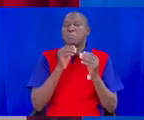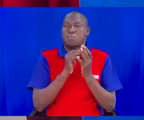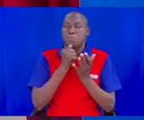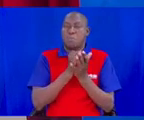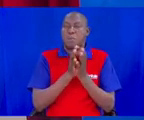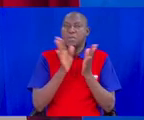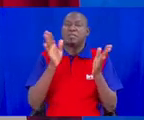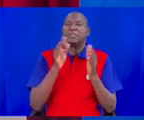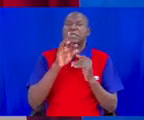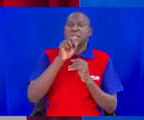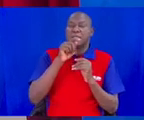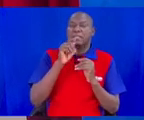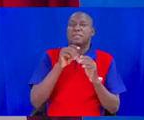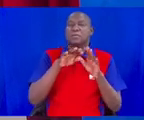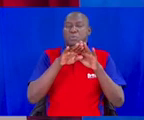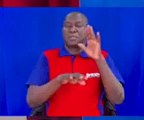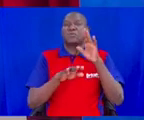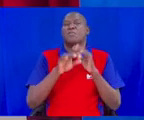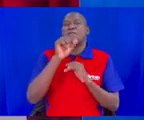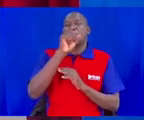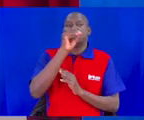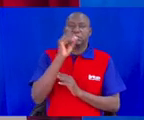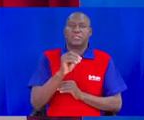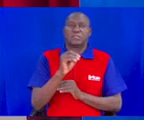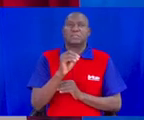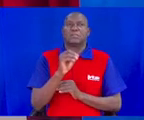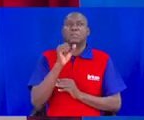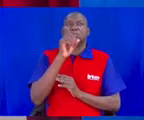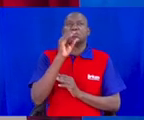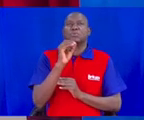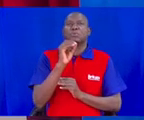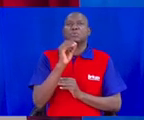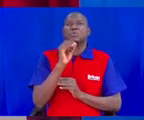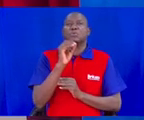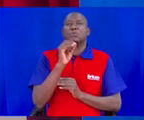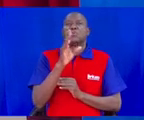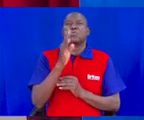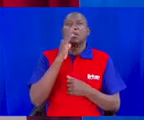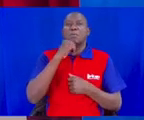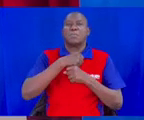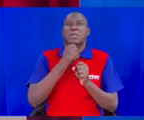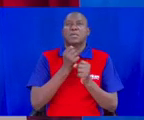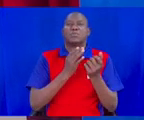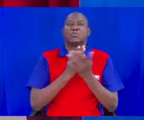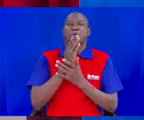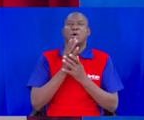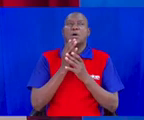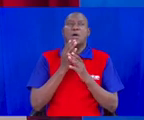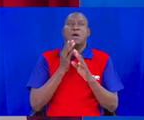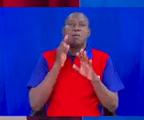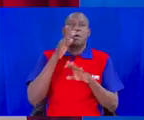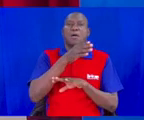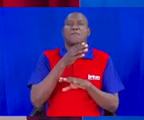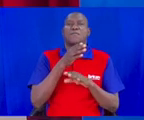is a rate below 5%. So we've made sure that over and above investing deposits, we've